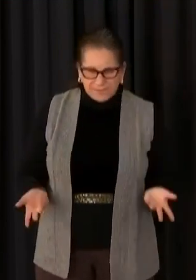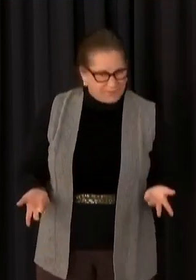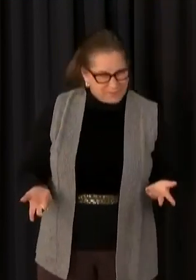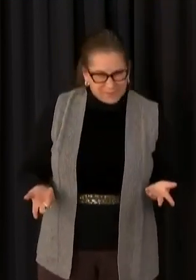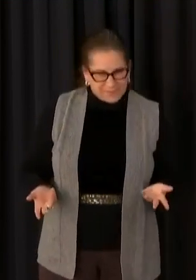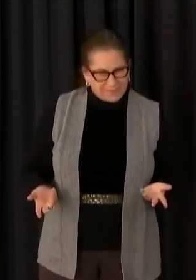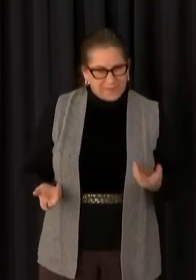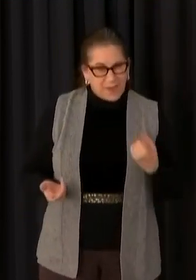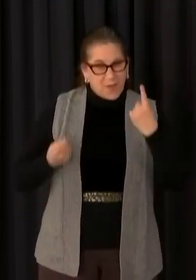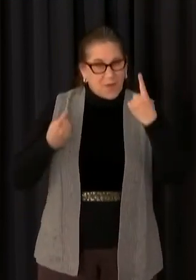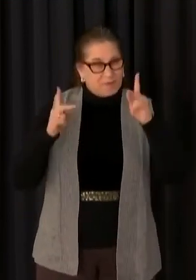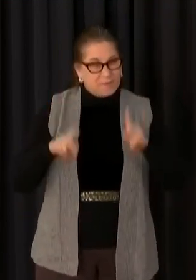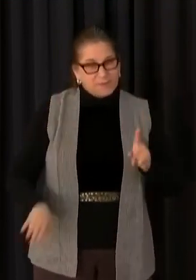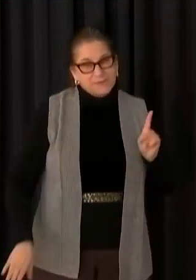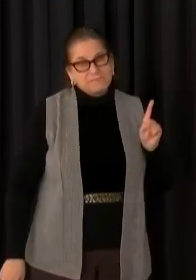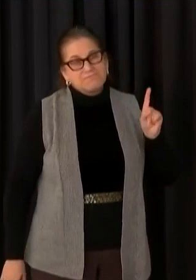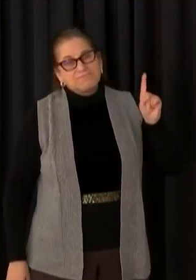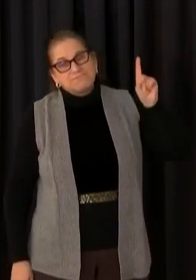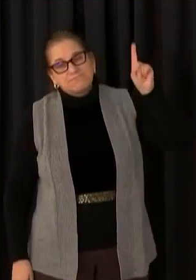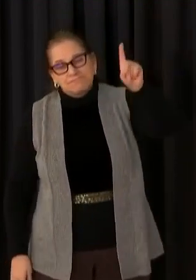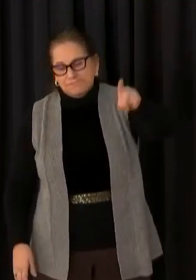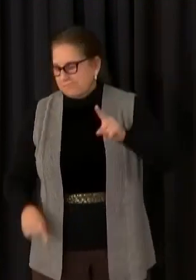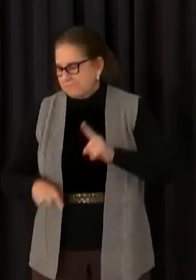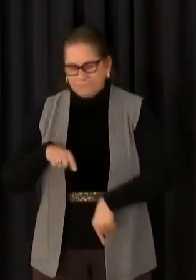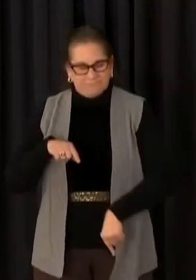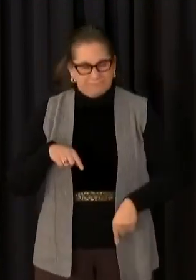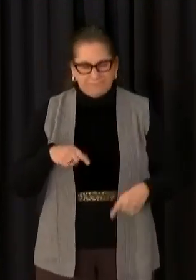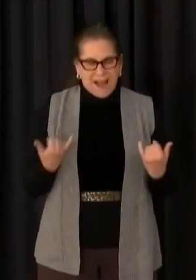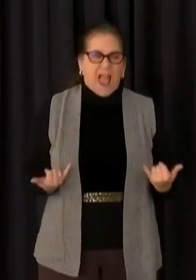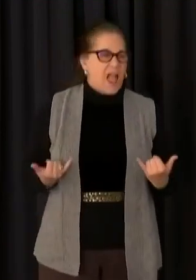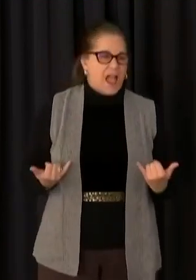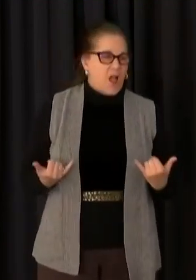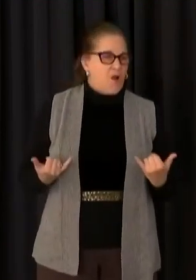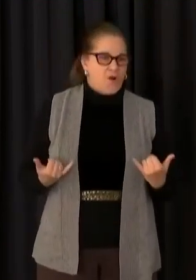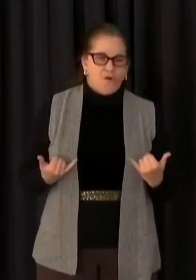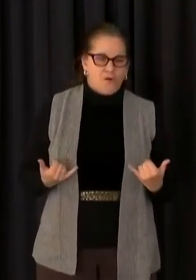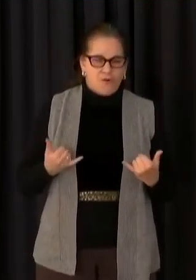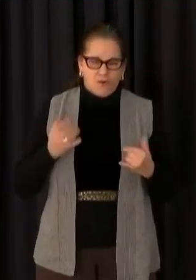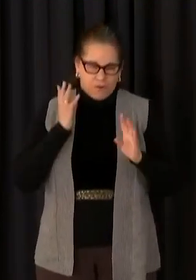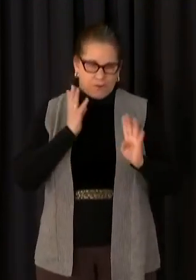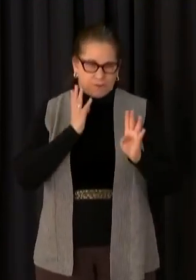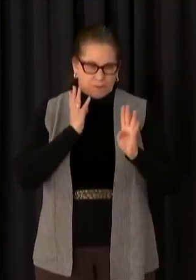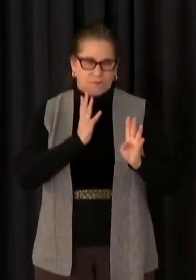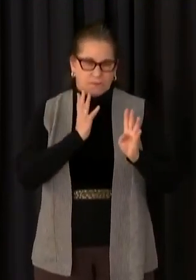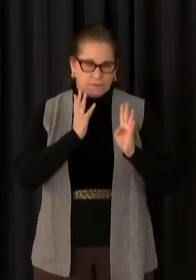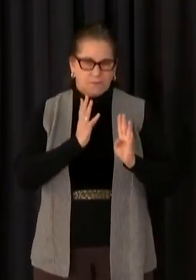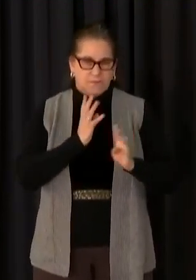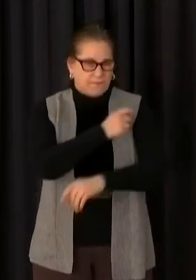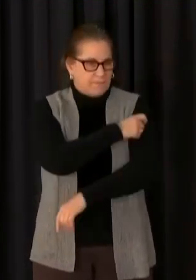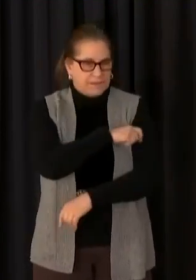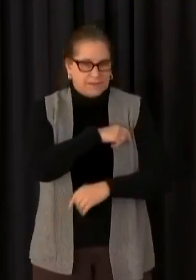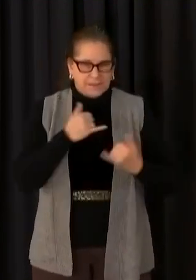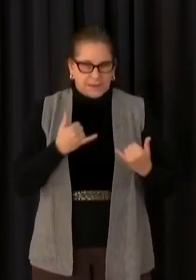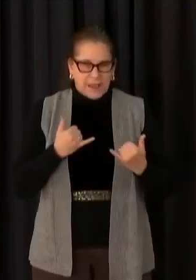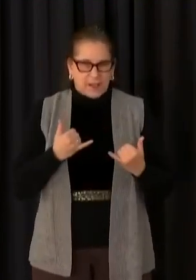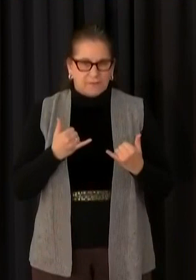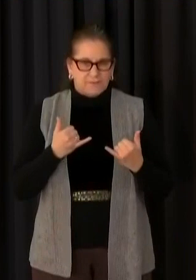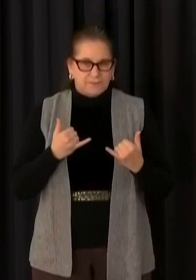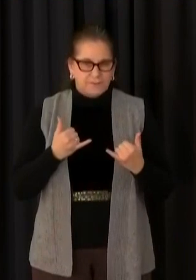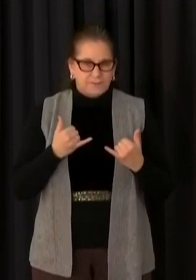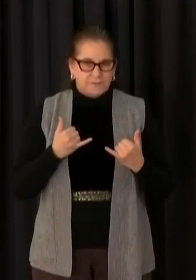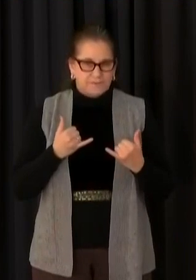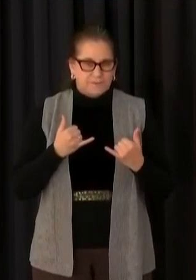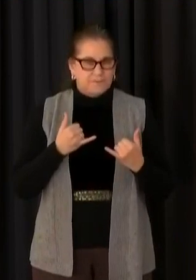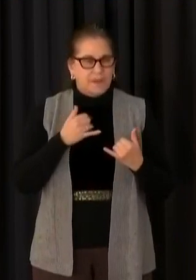and vaccinates one homebound senior living in a private residence at a time because the vaccine cannot be properly stored